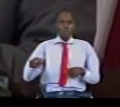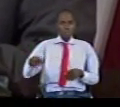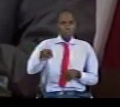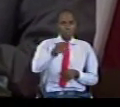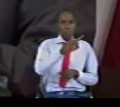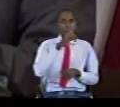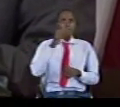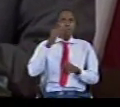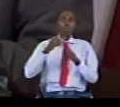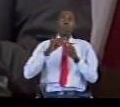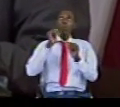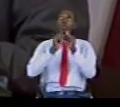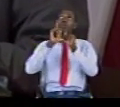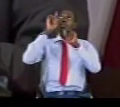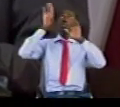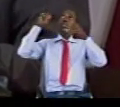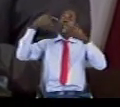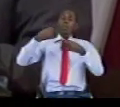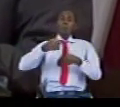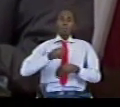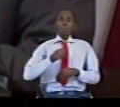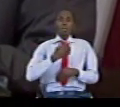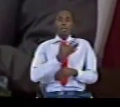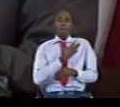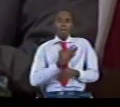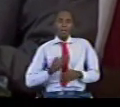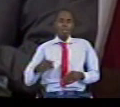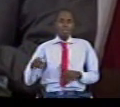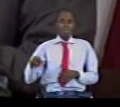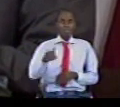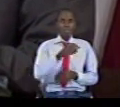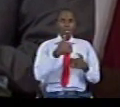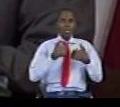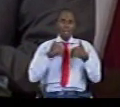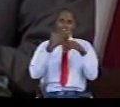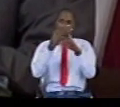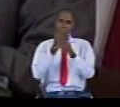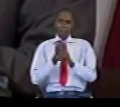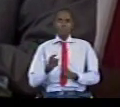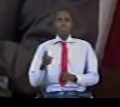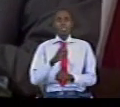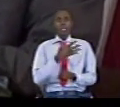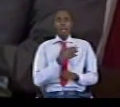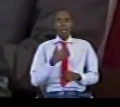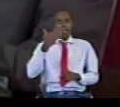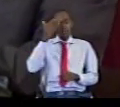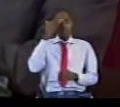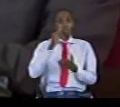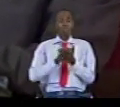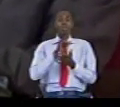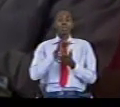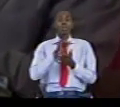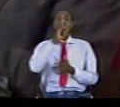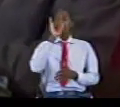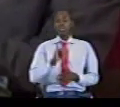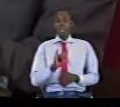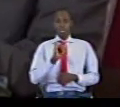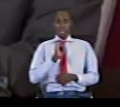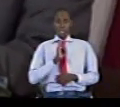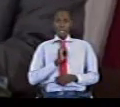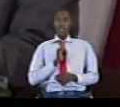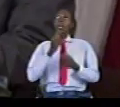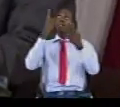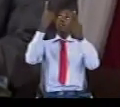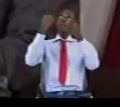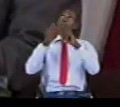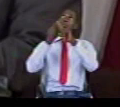hast givest me, and they have received them, and they have known that surely I came from thee.